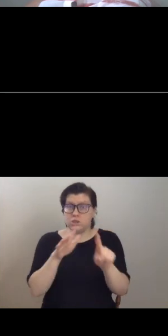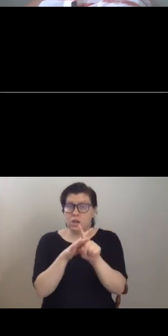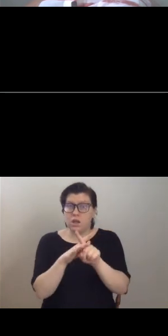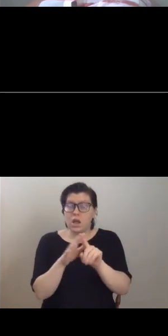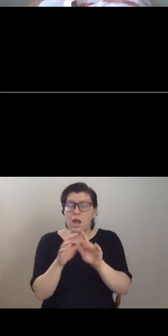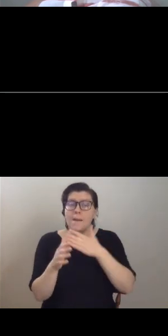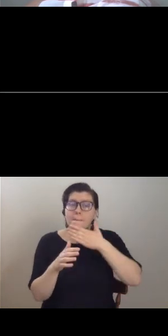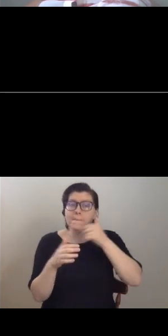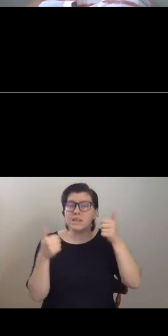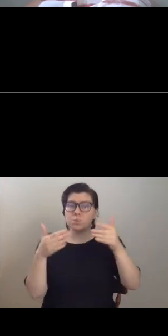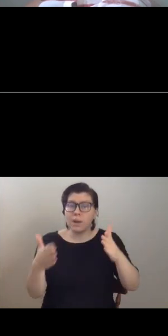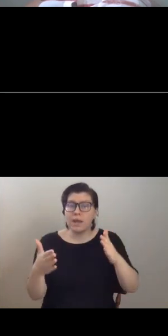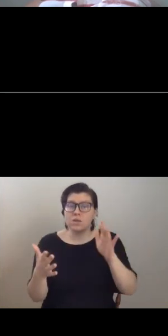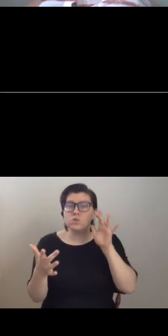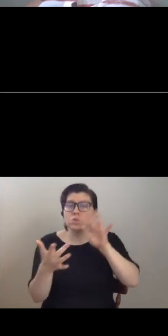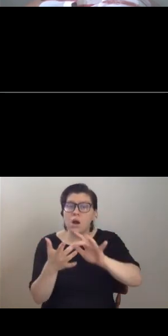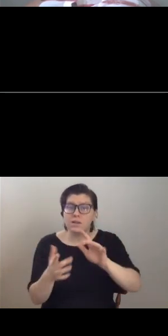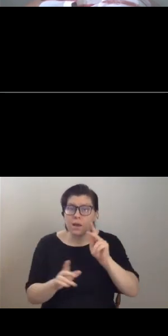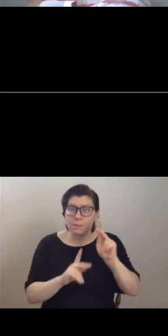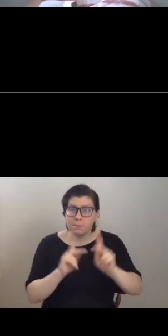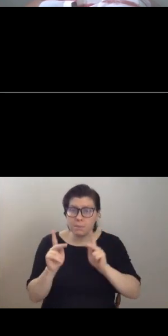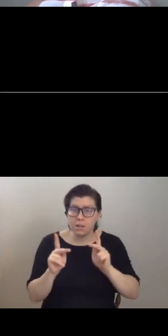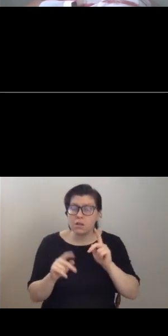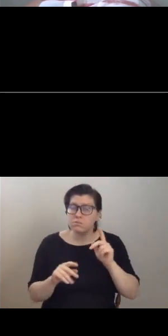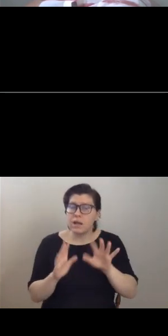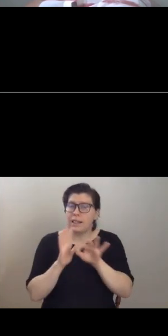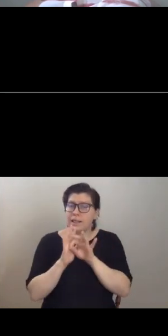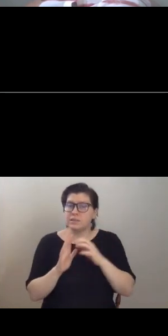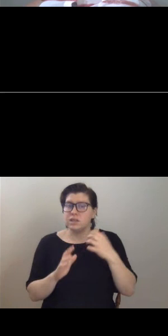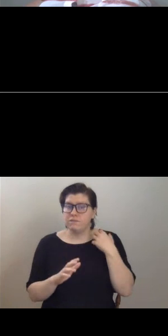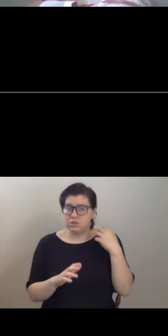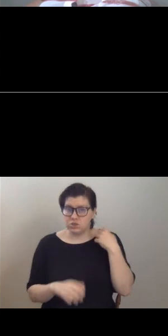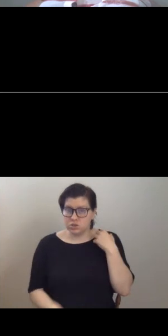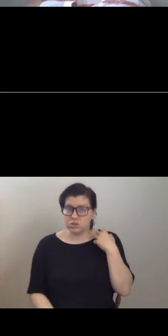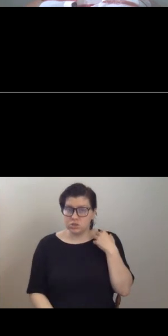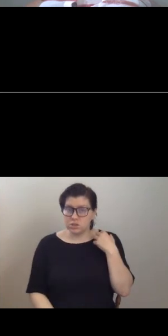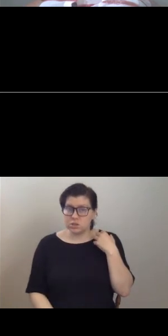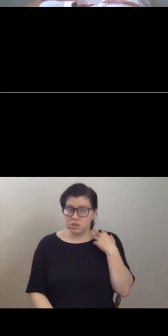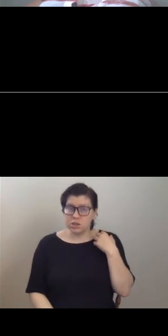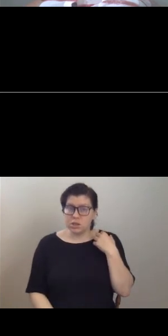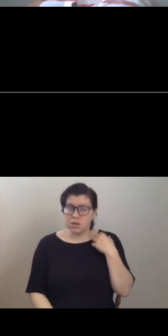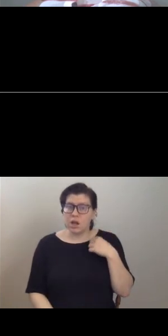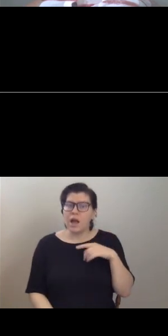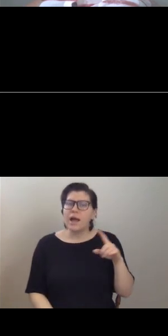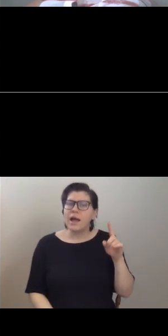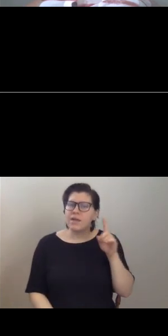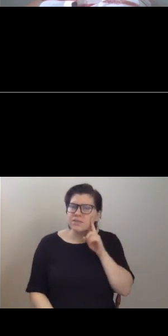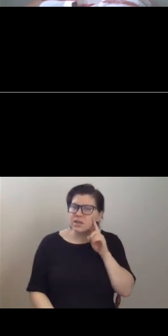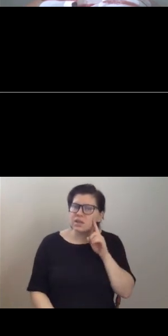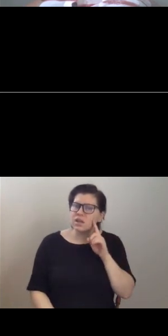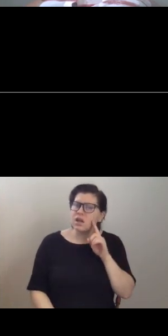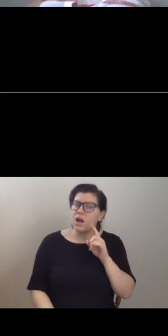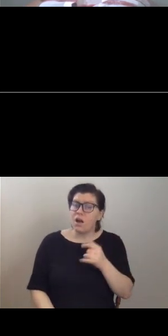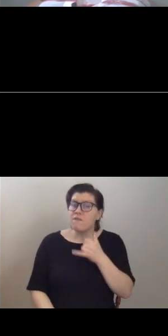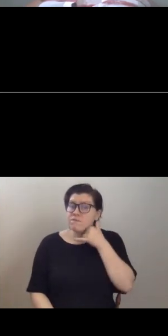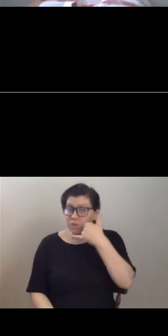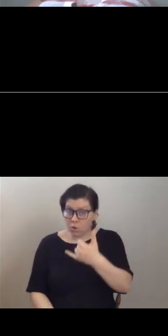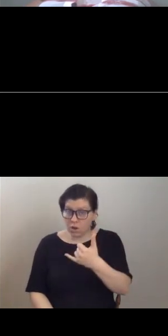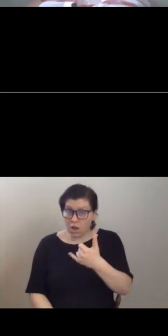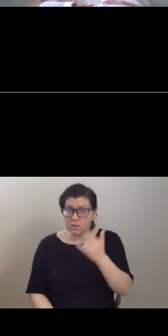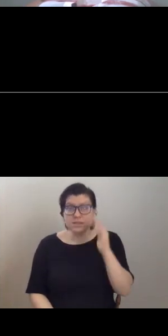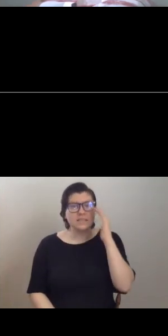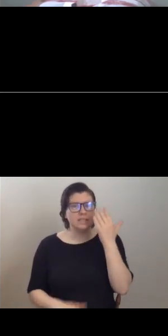people, our elected officials. And I think we're kind of hearing phone calls seem to be the most direct way at